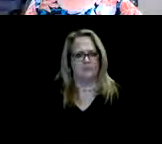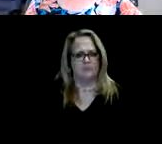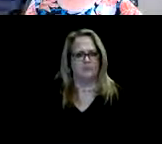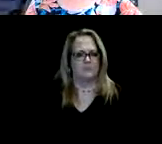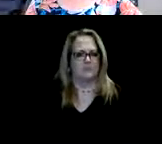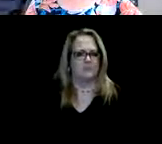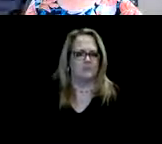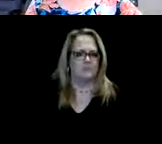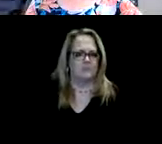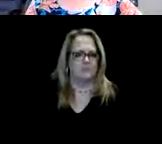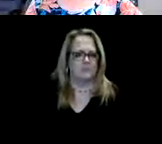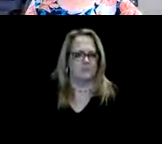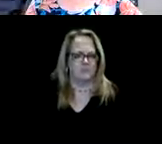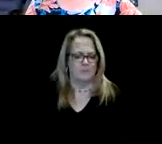room,